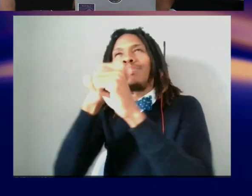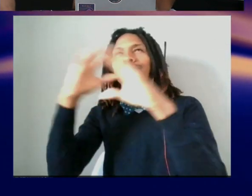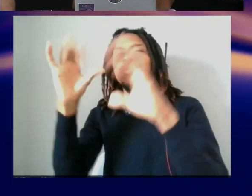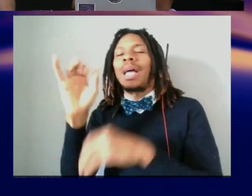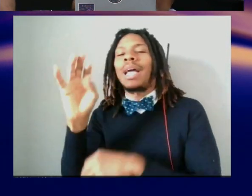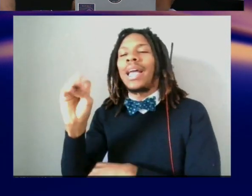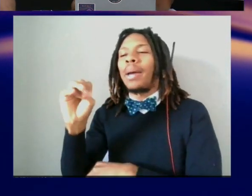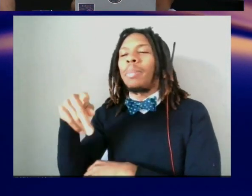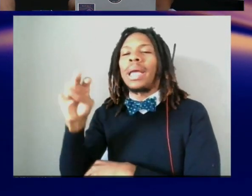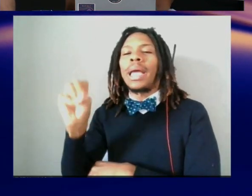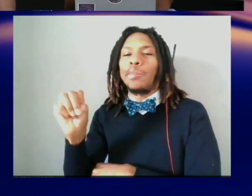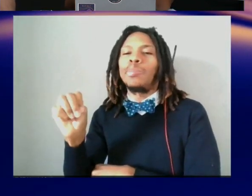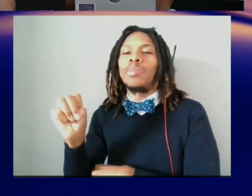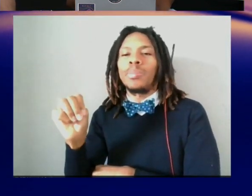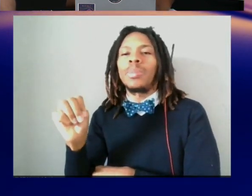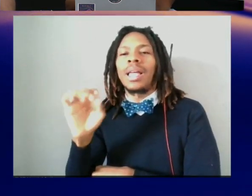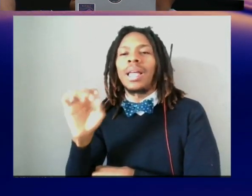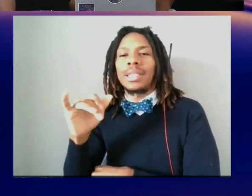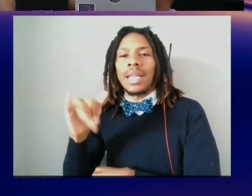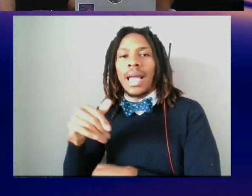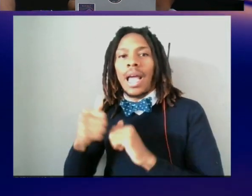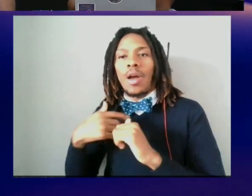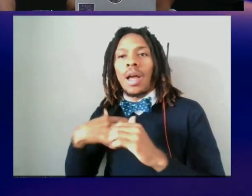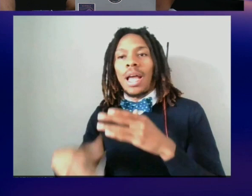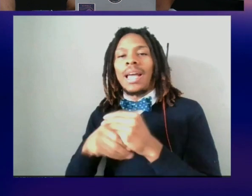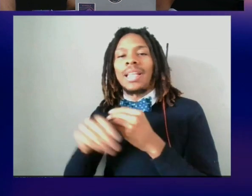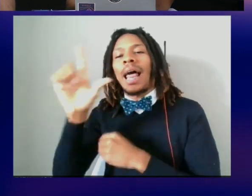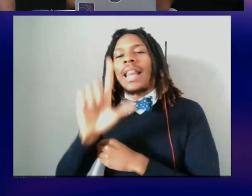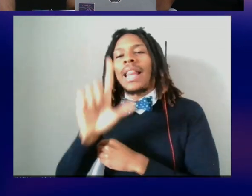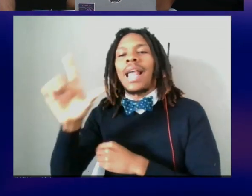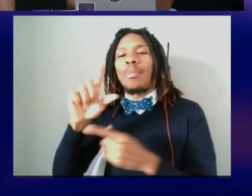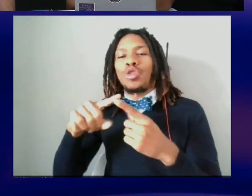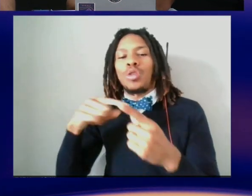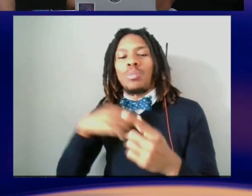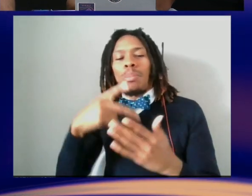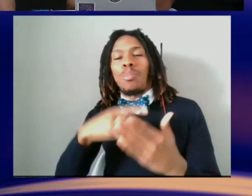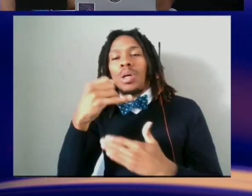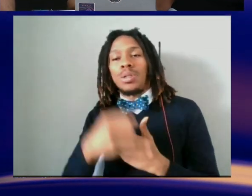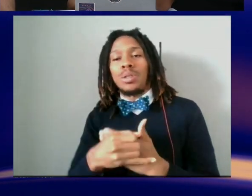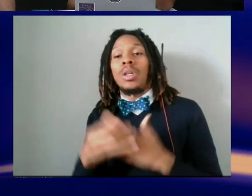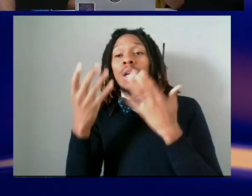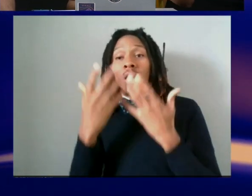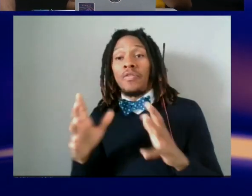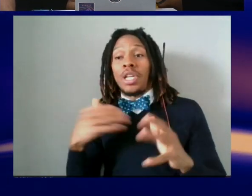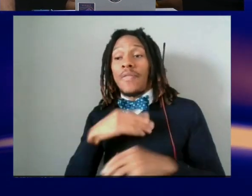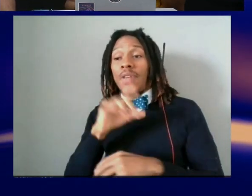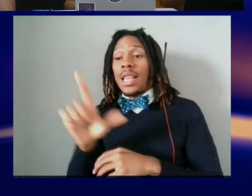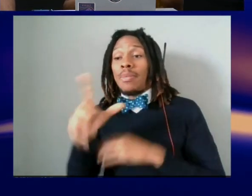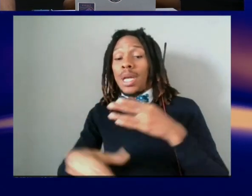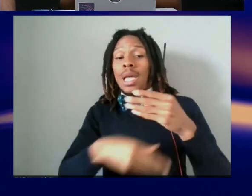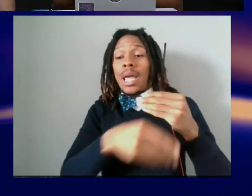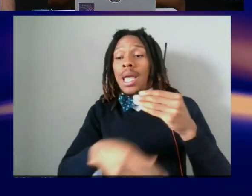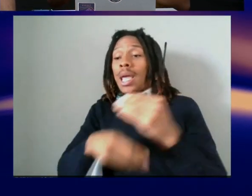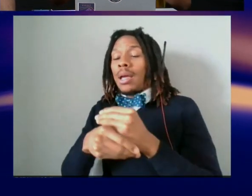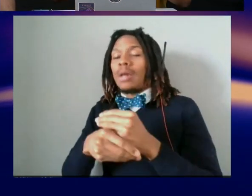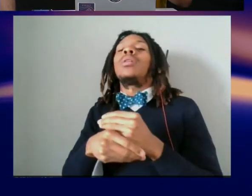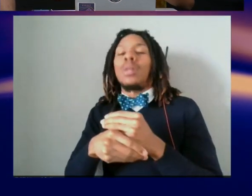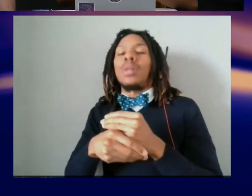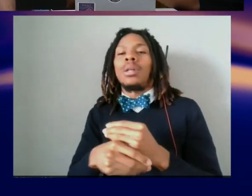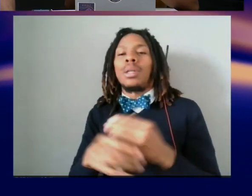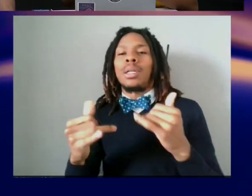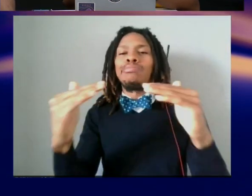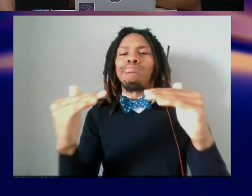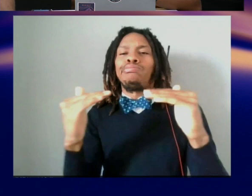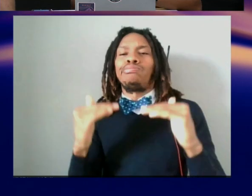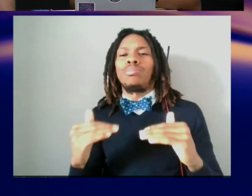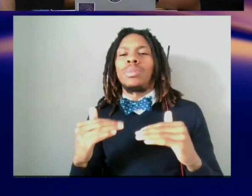right? So that's how I added these libraries to my project. Once I have the libraries added to my project, what I need to do,